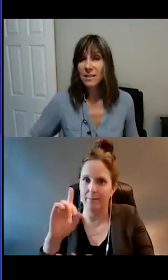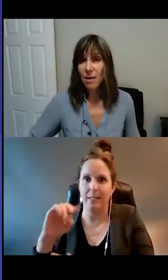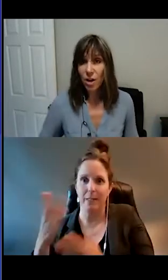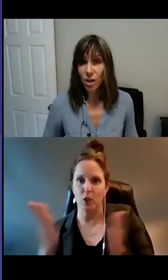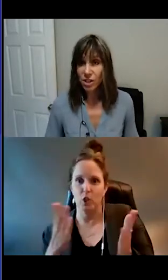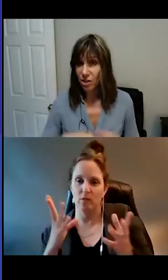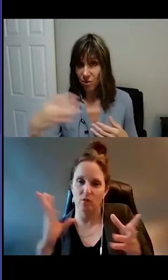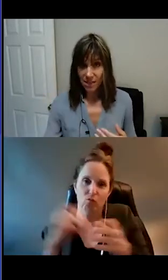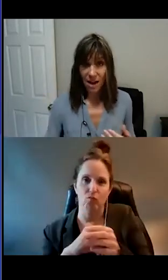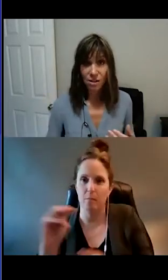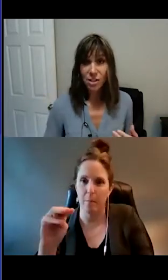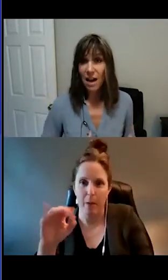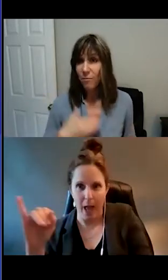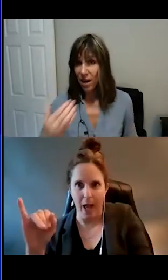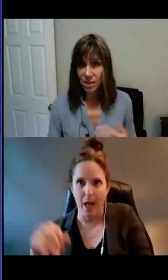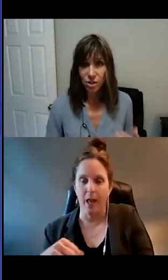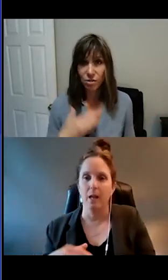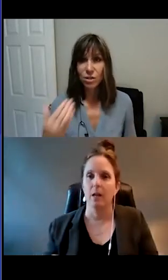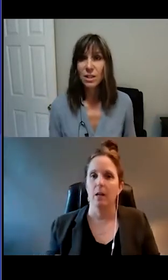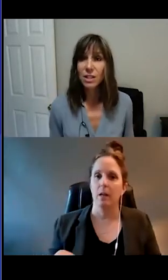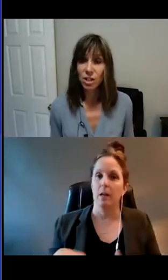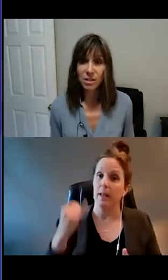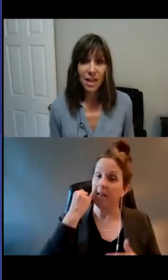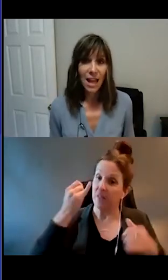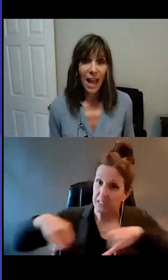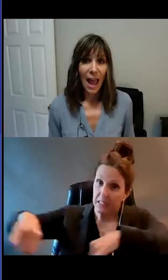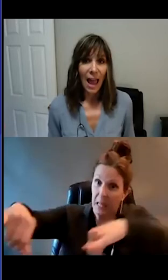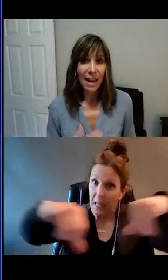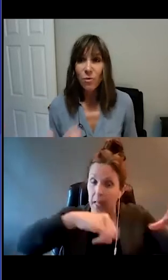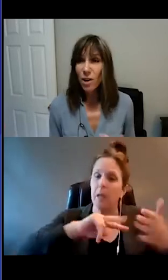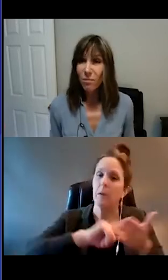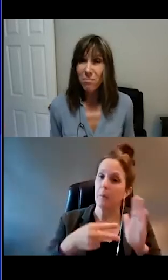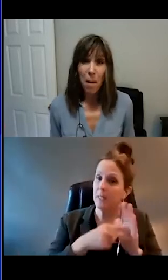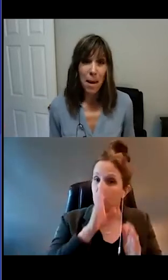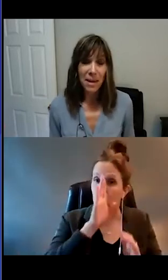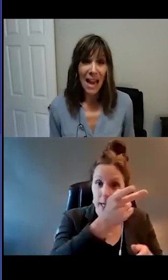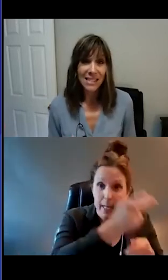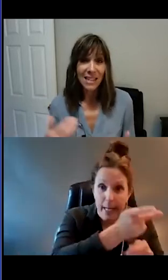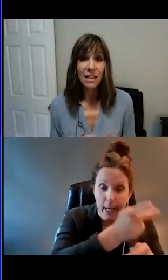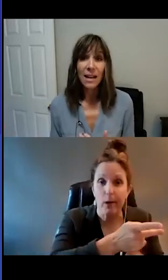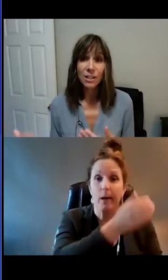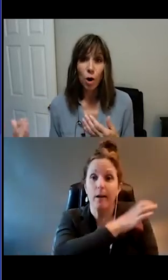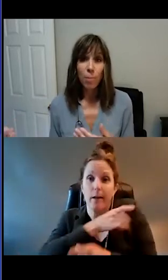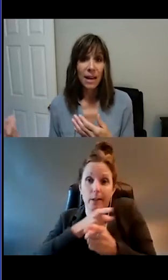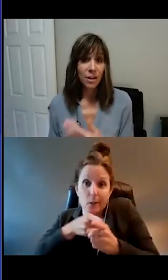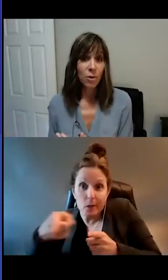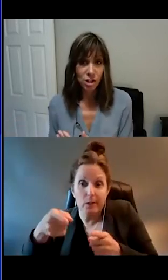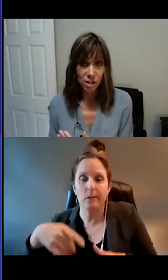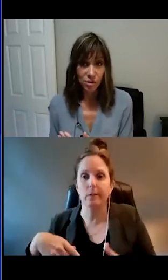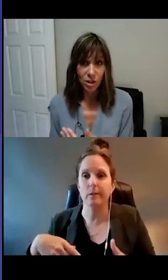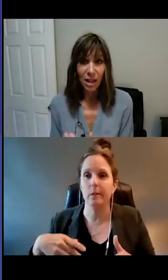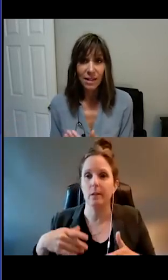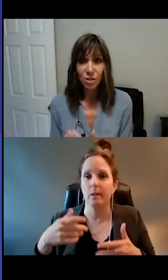doing that in the same way, you would see direct care staff, practitioners, clinicians, and everyone maybe asking clients